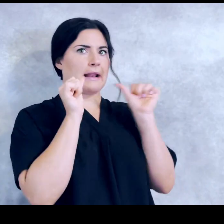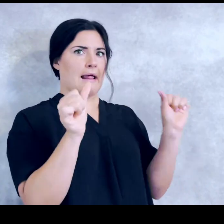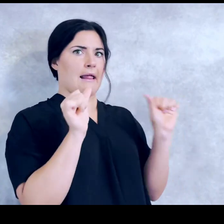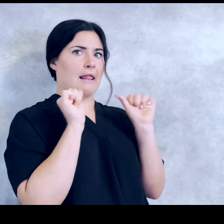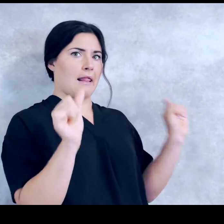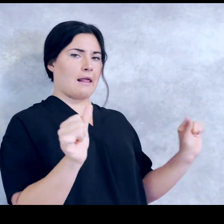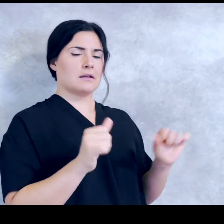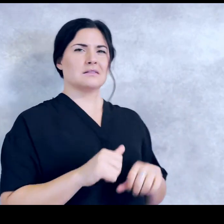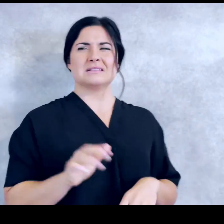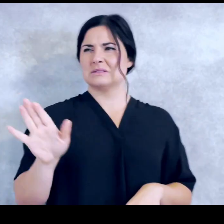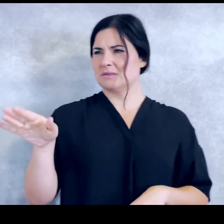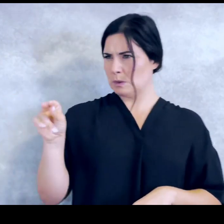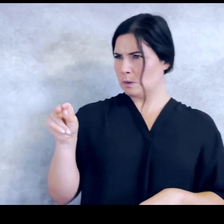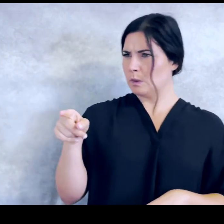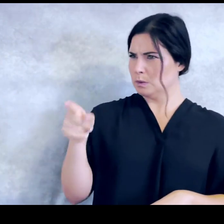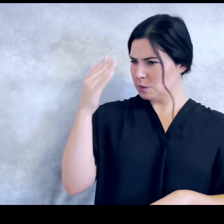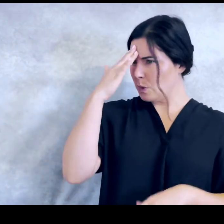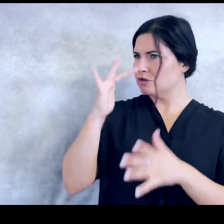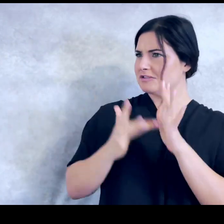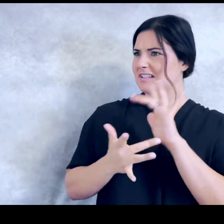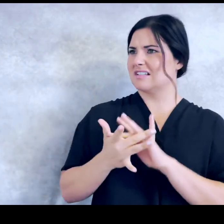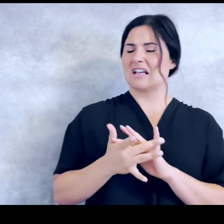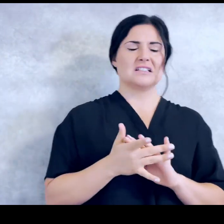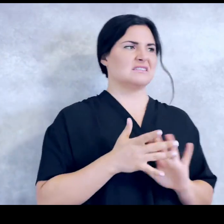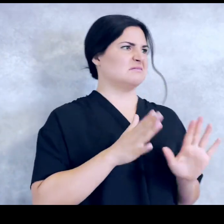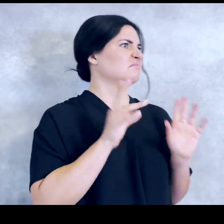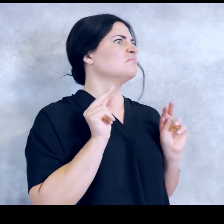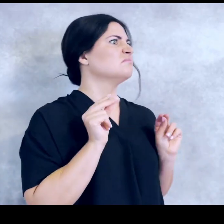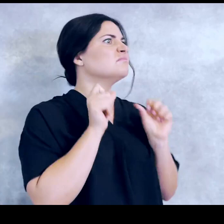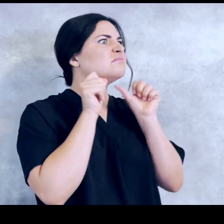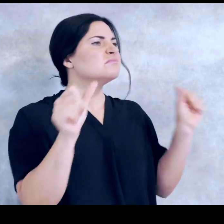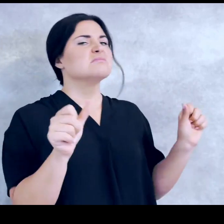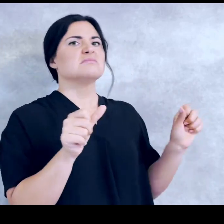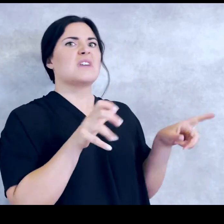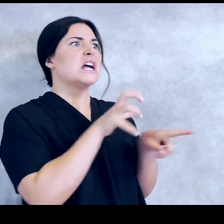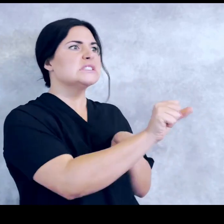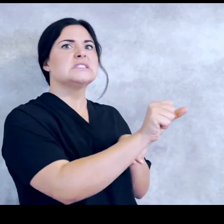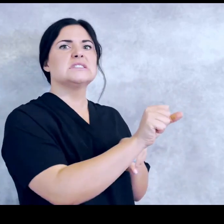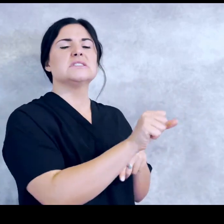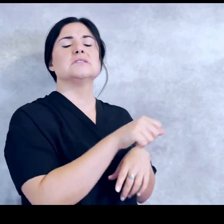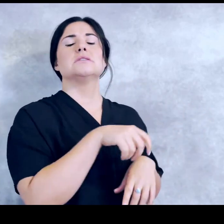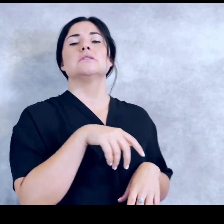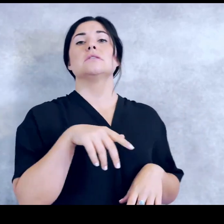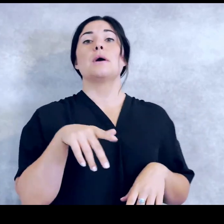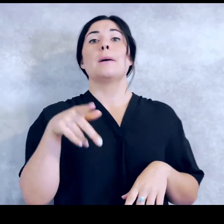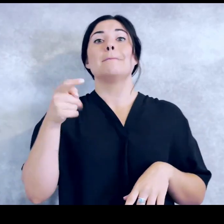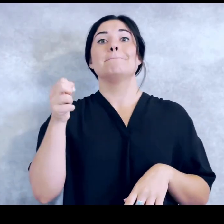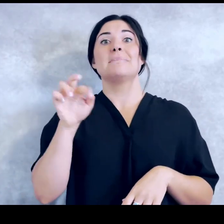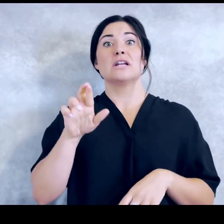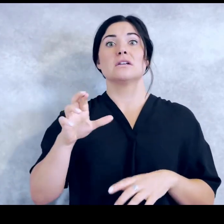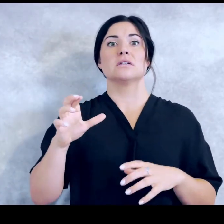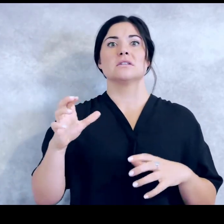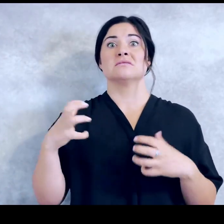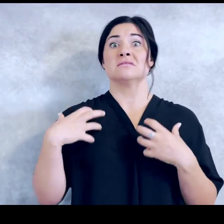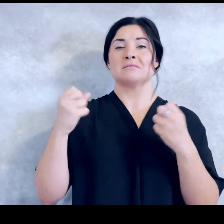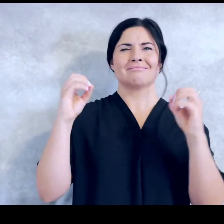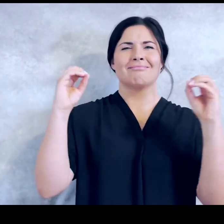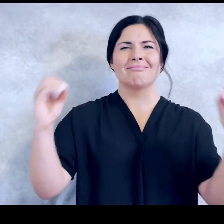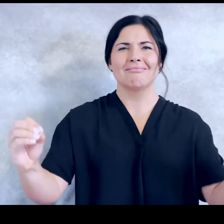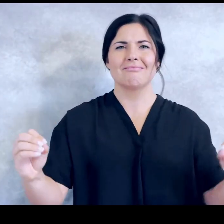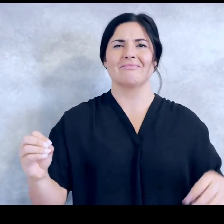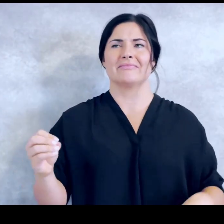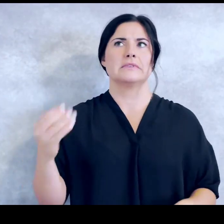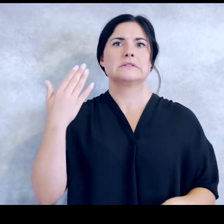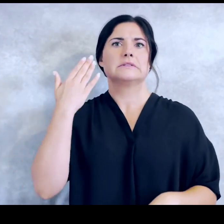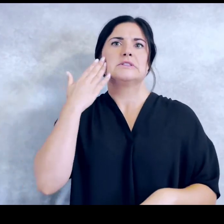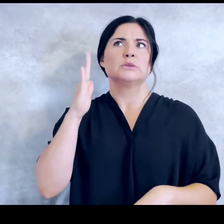about him. Nope, I don't know who you're talking about. And she goes, no, I think you are. And he begins to curse her out. This is that same Peter. Didn't have enough courage to even